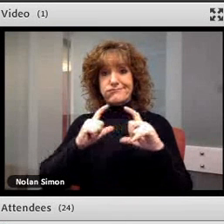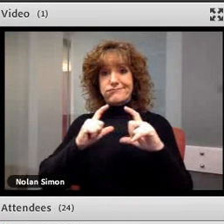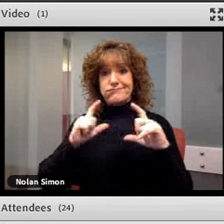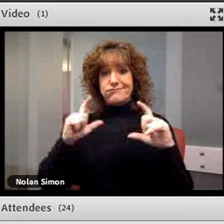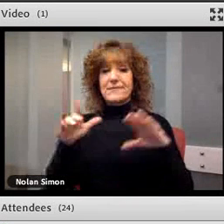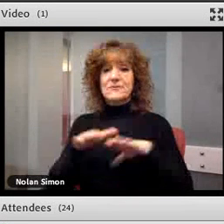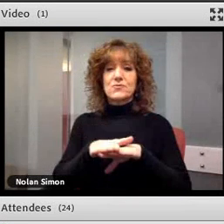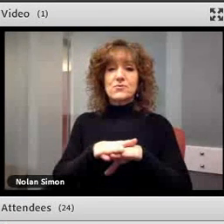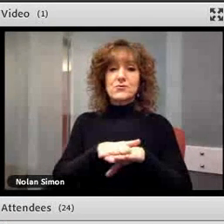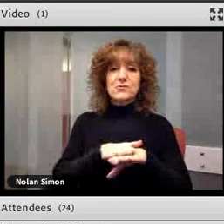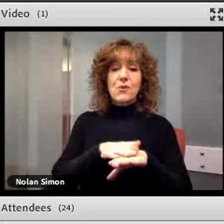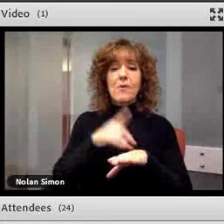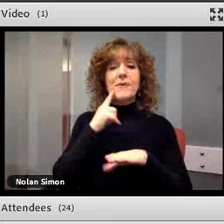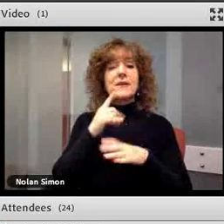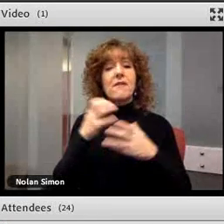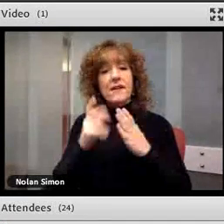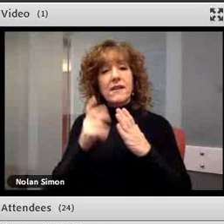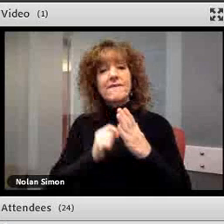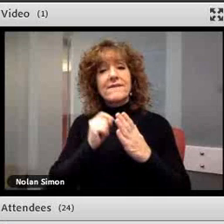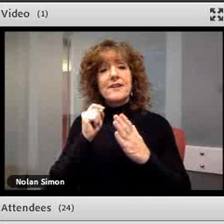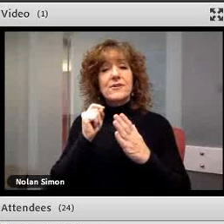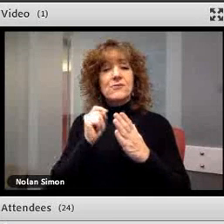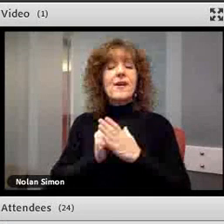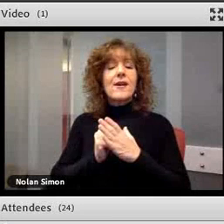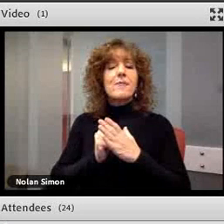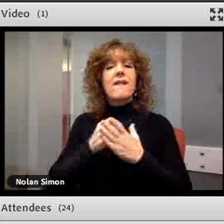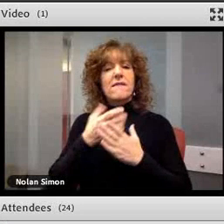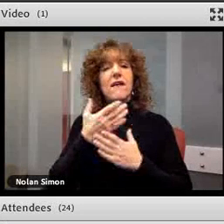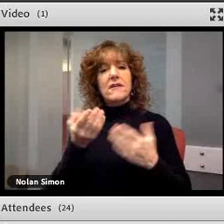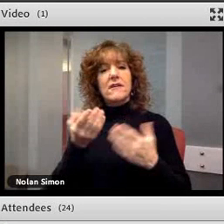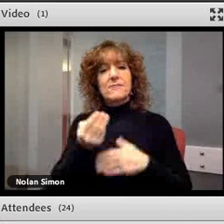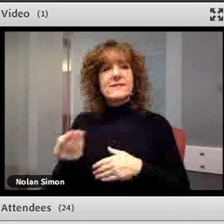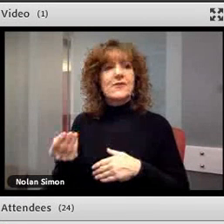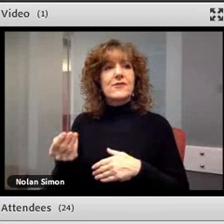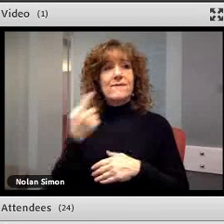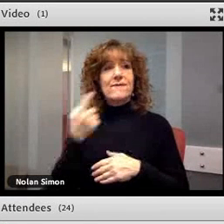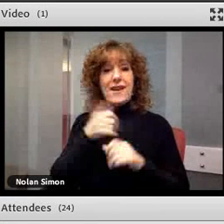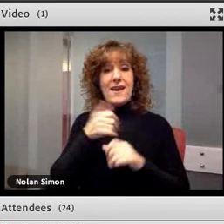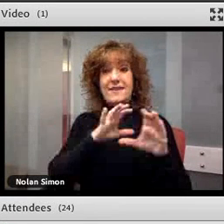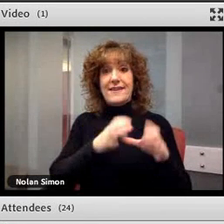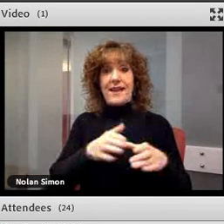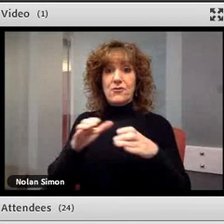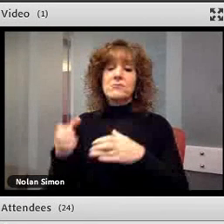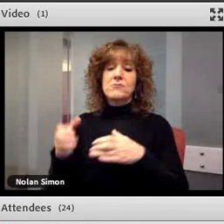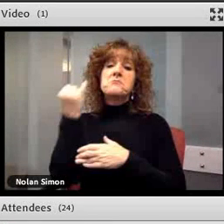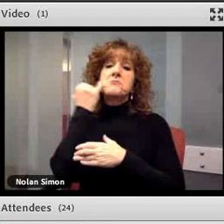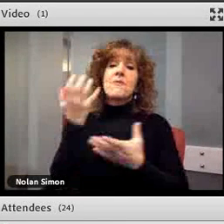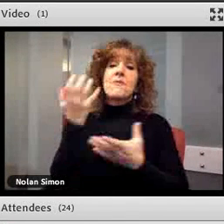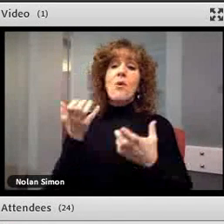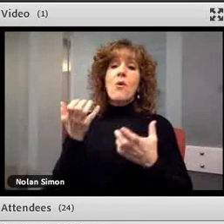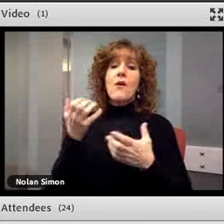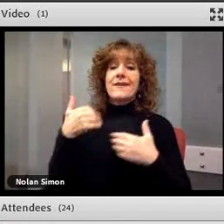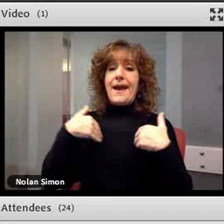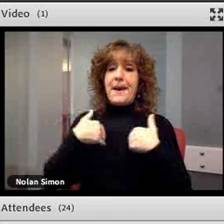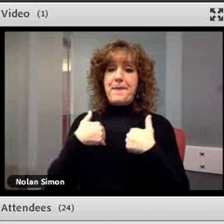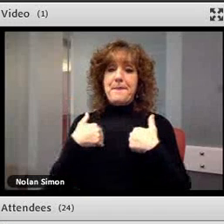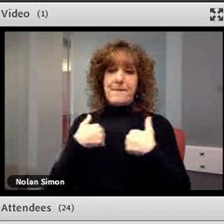of video and graphic real estate to get through, or any of these categories. So say we want to do